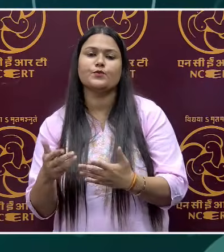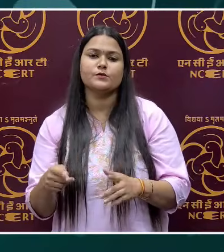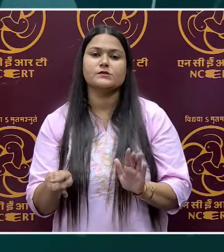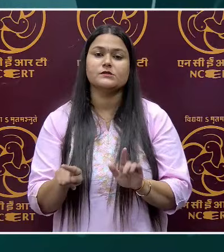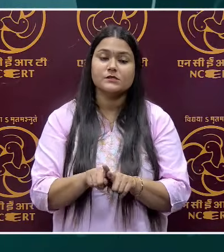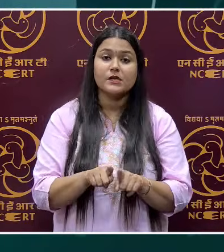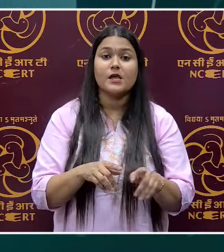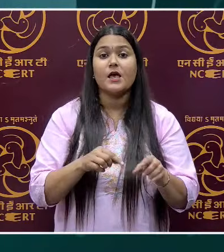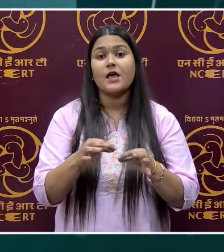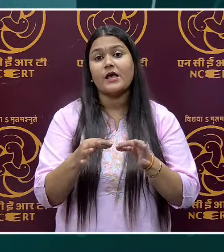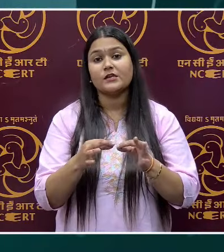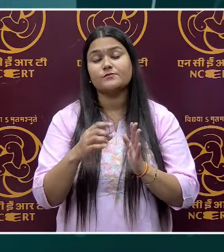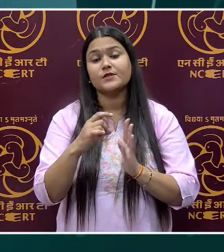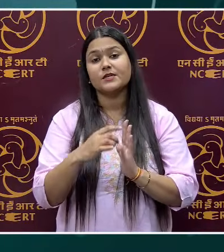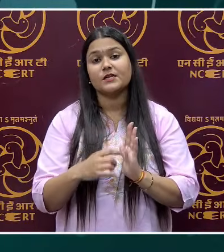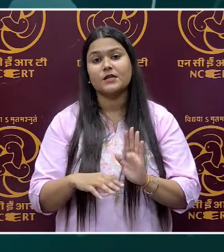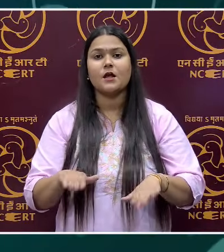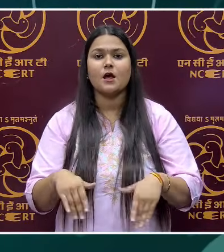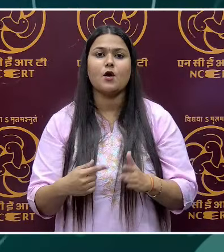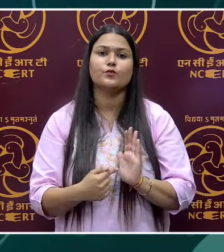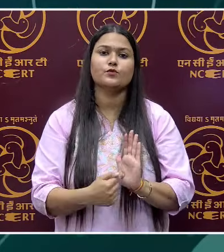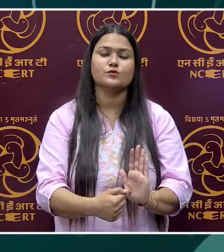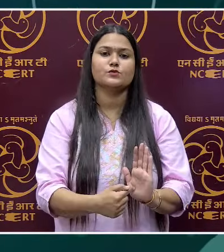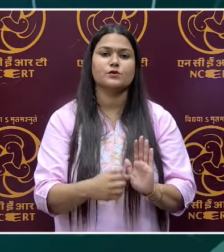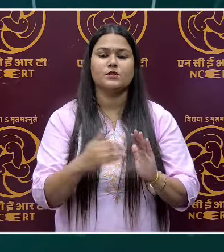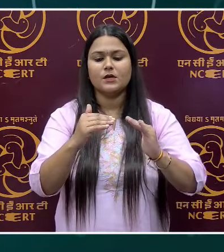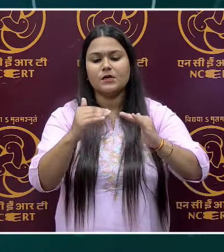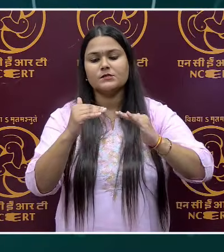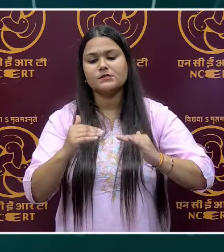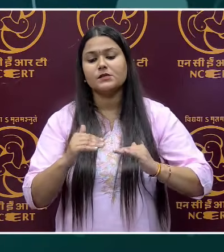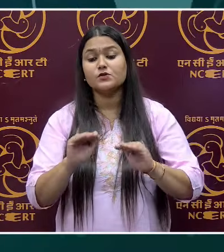gives explanation as well how to perform. Likewise, a